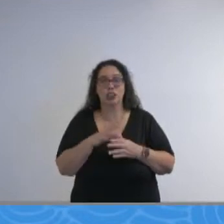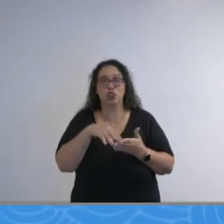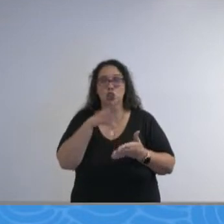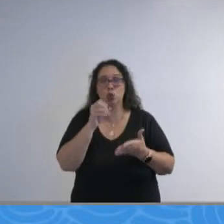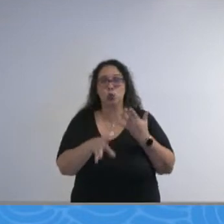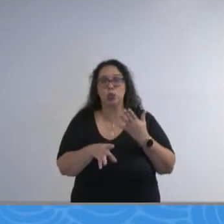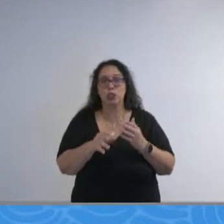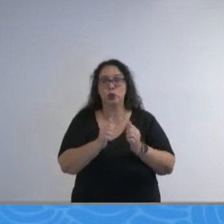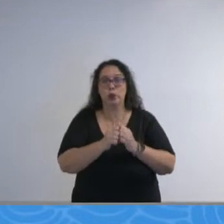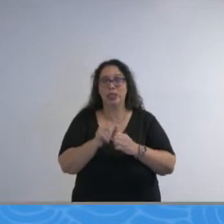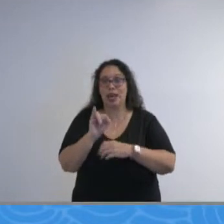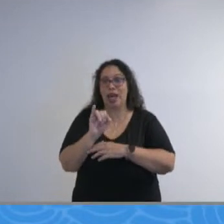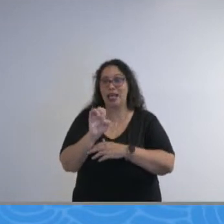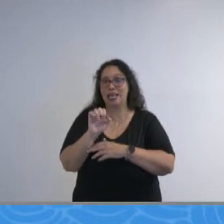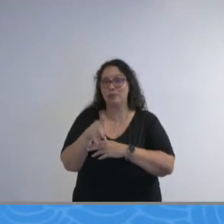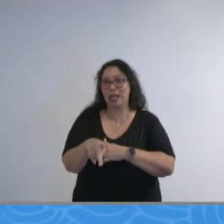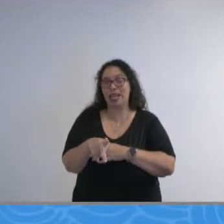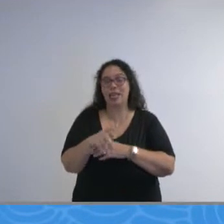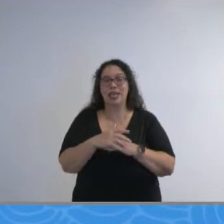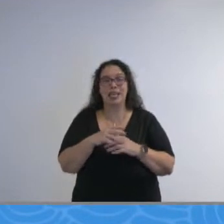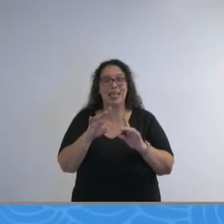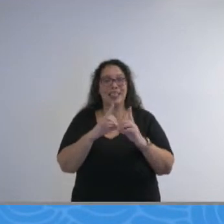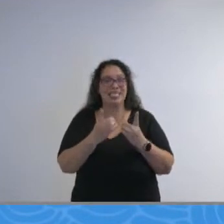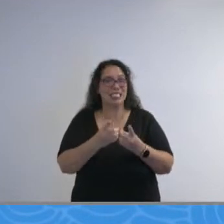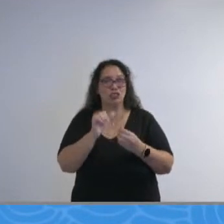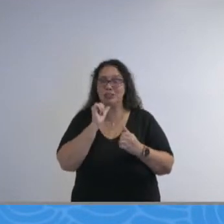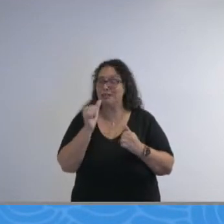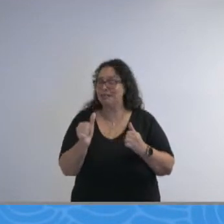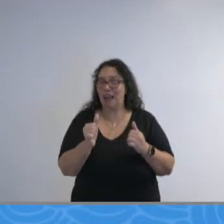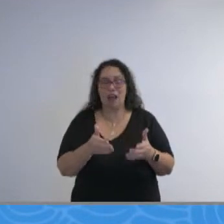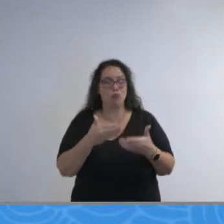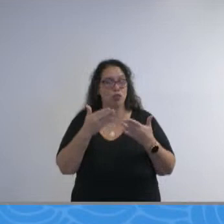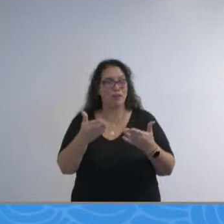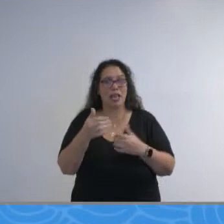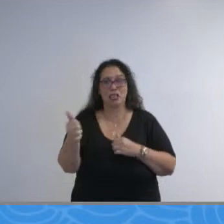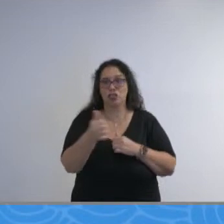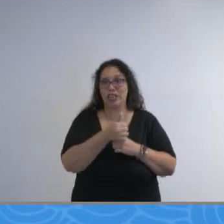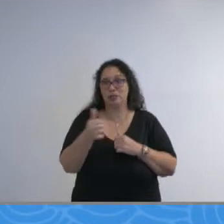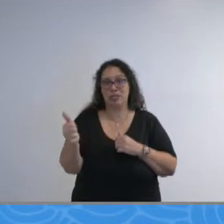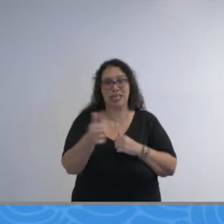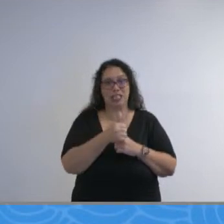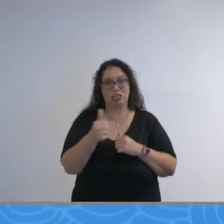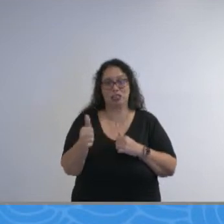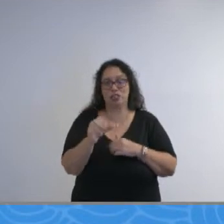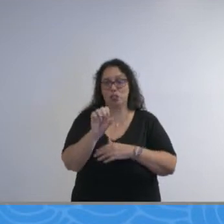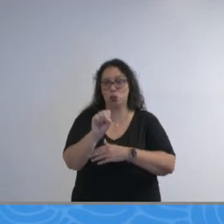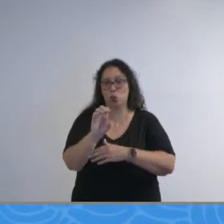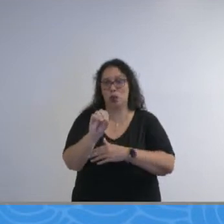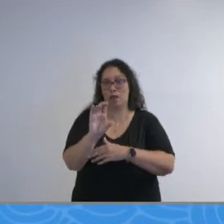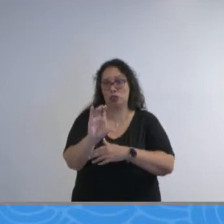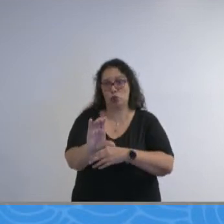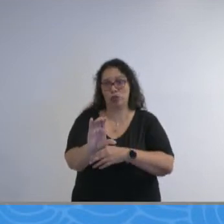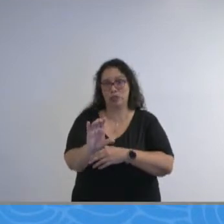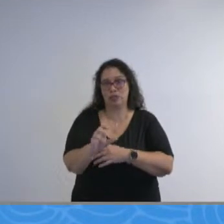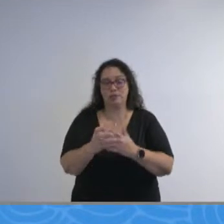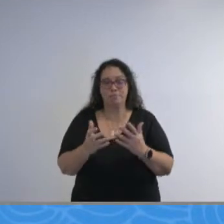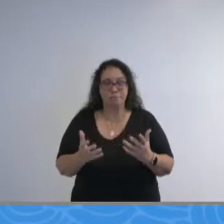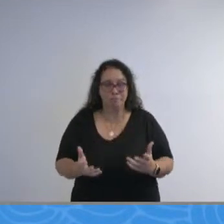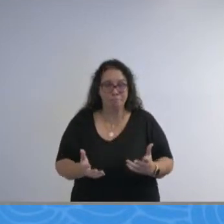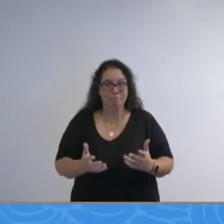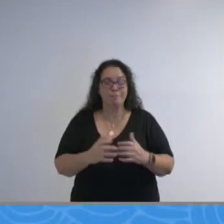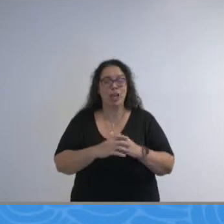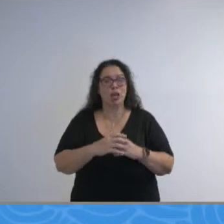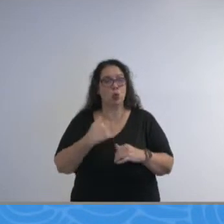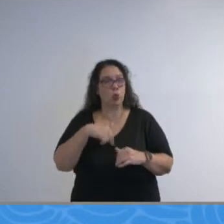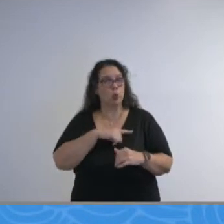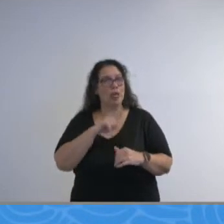have transportation, the district does not provide transportation to a school of choice. And we don't do that because we believe that